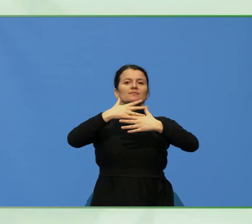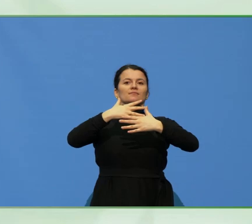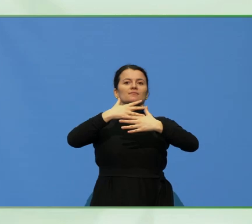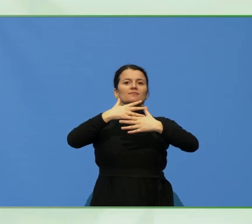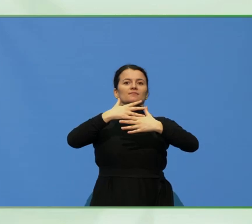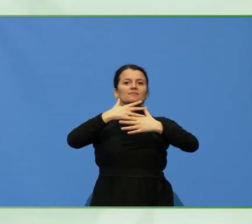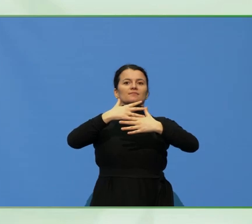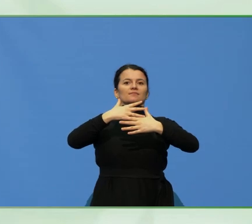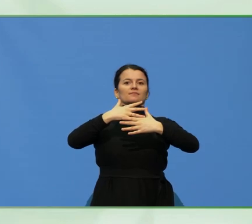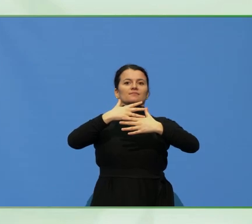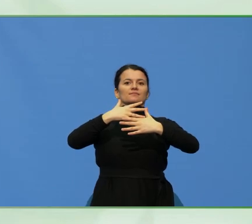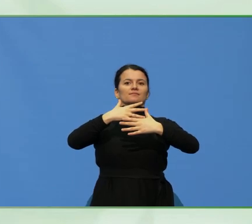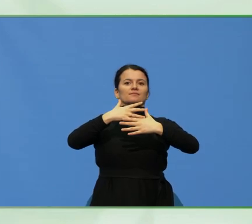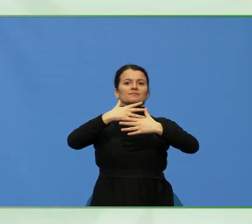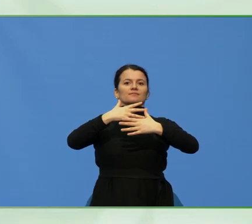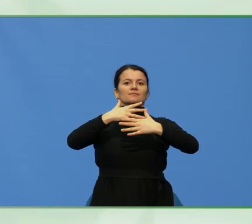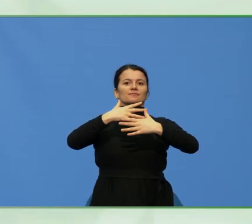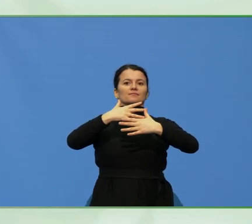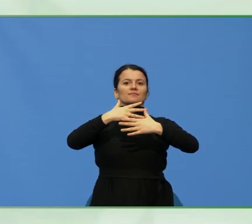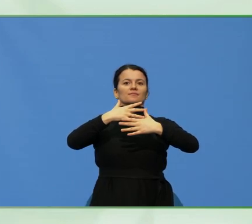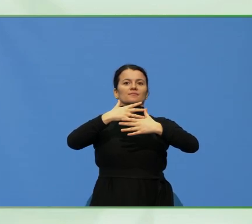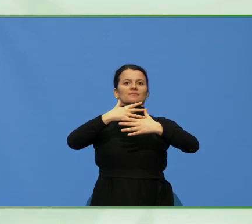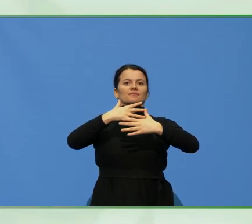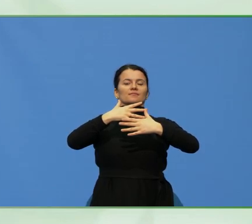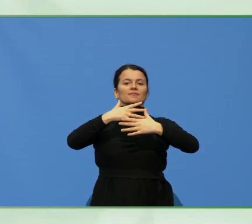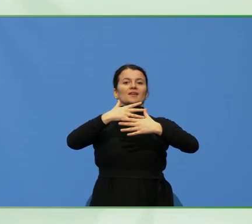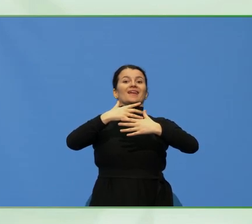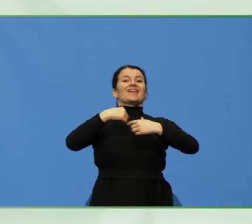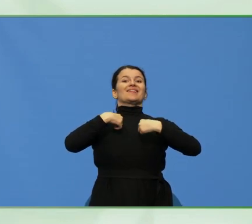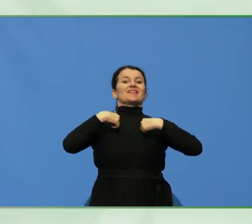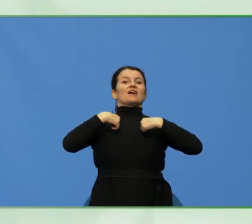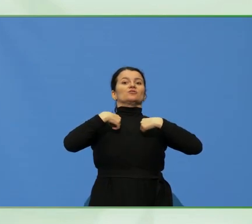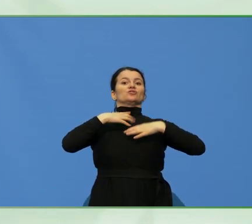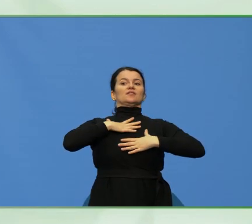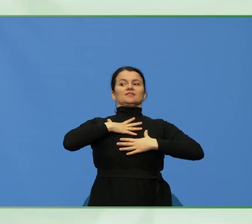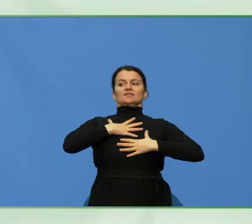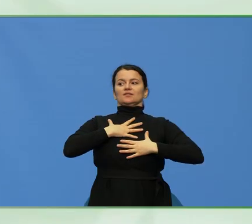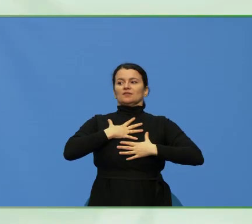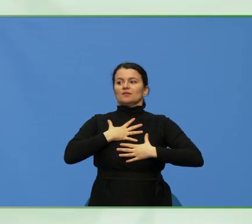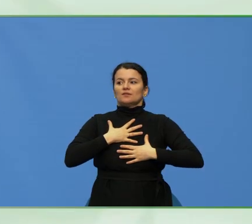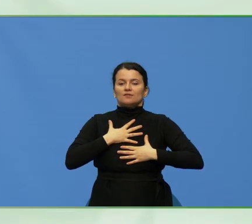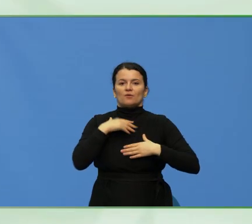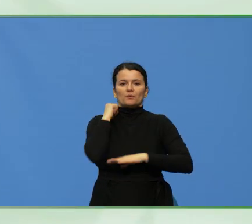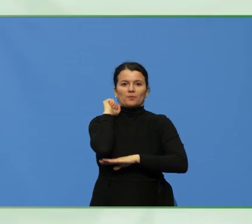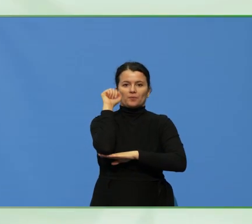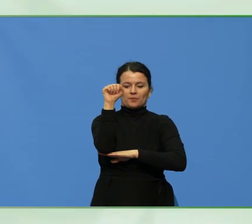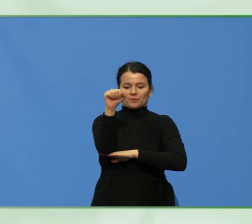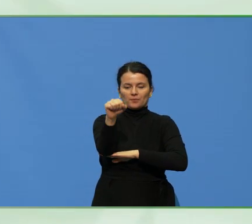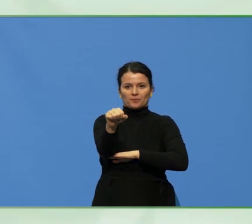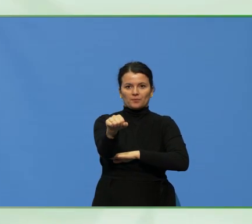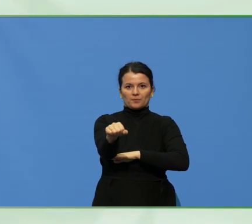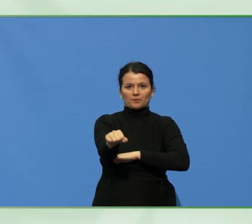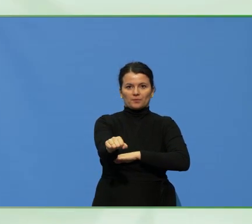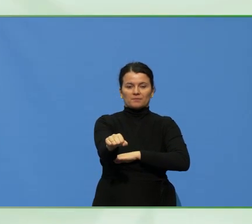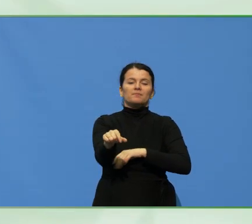And this time we're going to lead with the chest and allow the chest to come down towards the top of the legs onto the thighs. You can use the hands